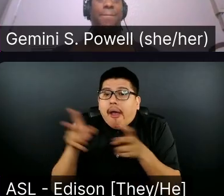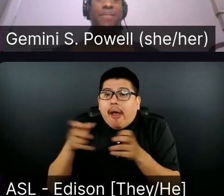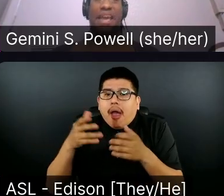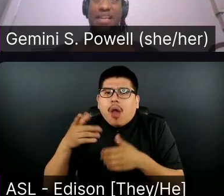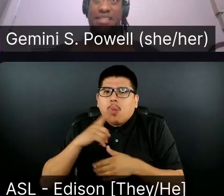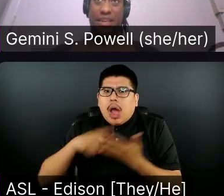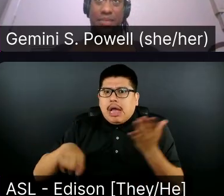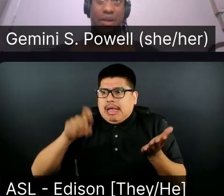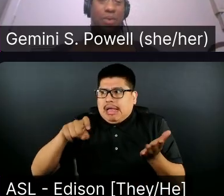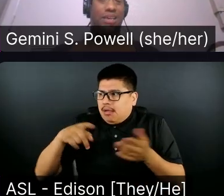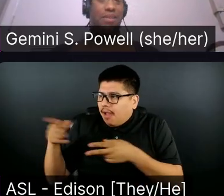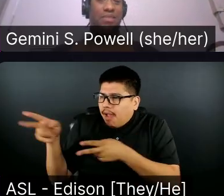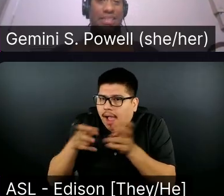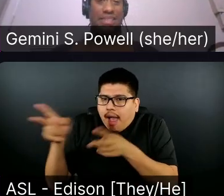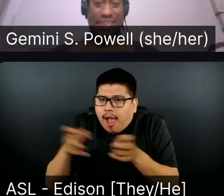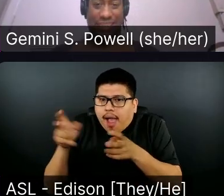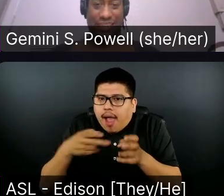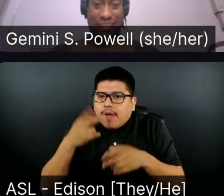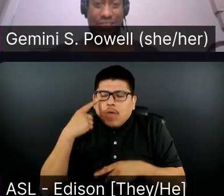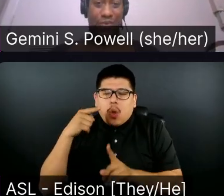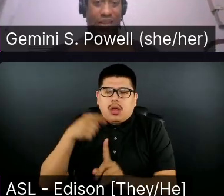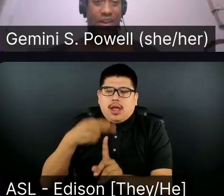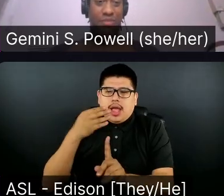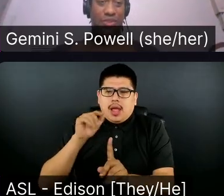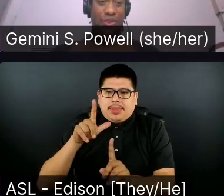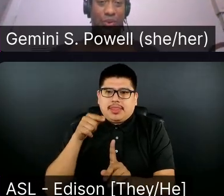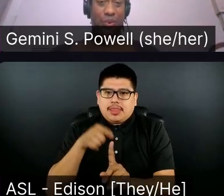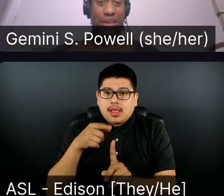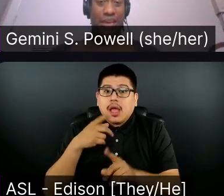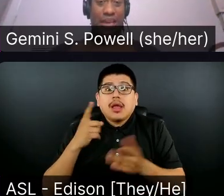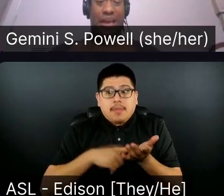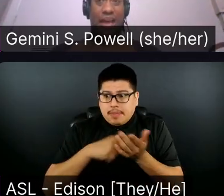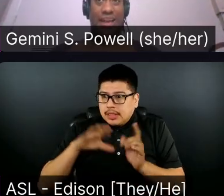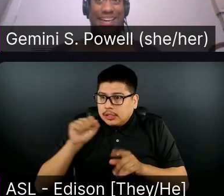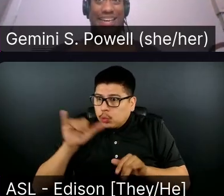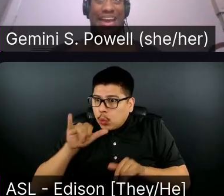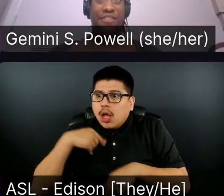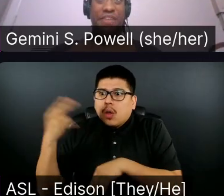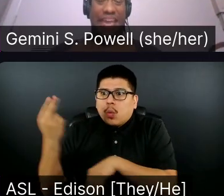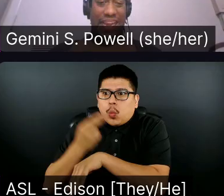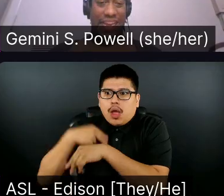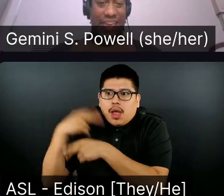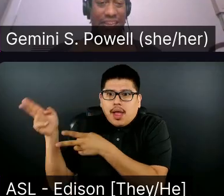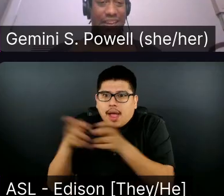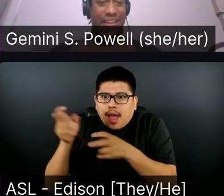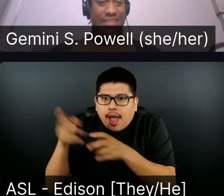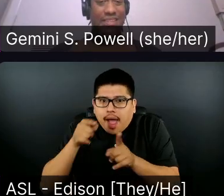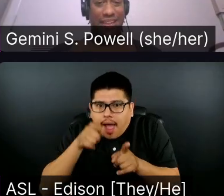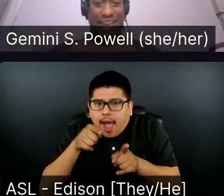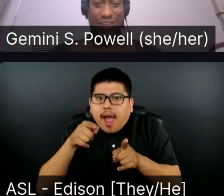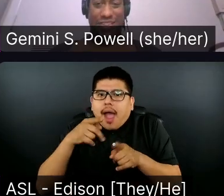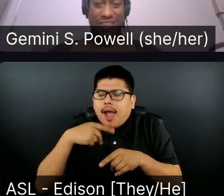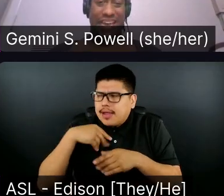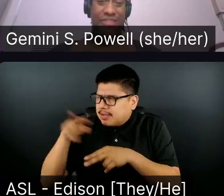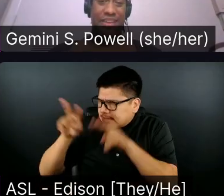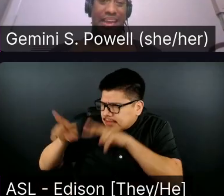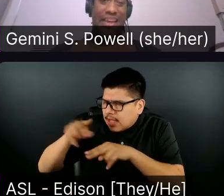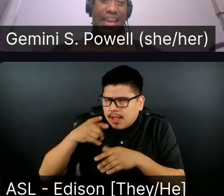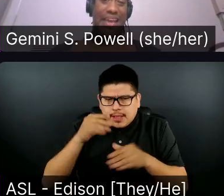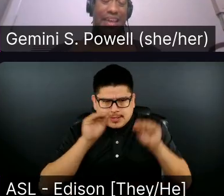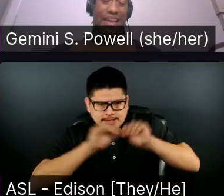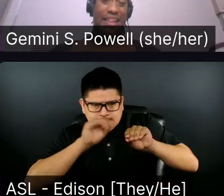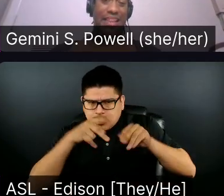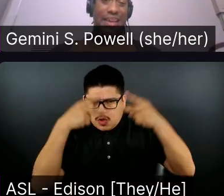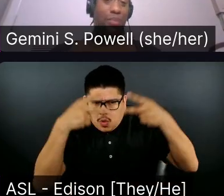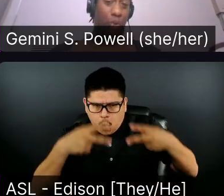to HTML, when it comes to CSS, when it comes to navigating selectors and